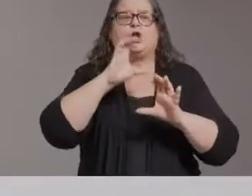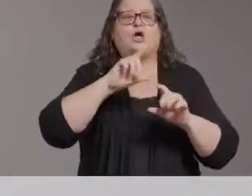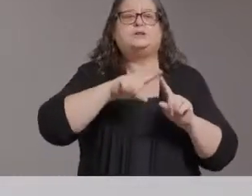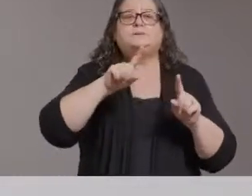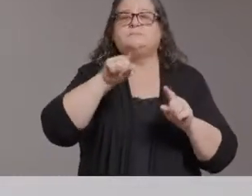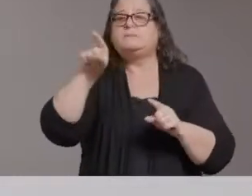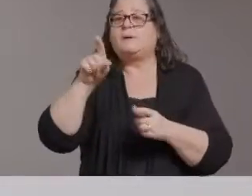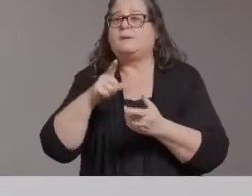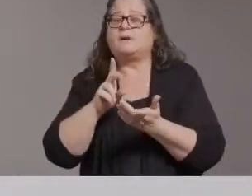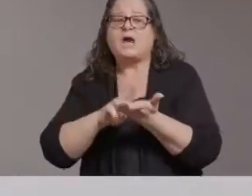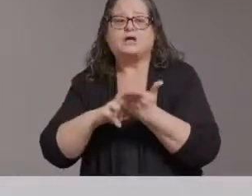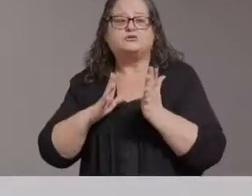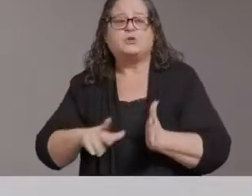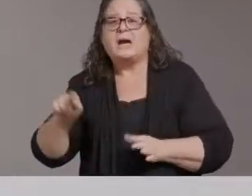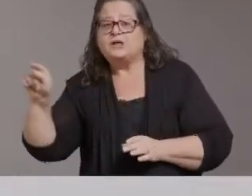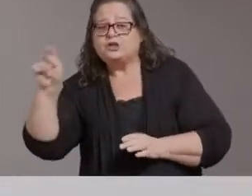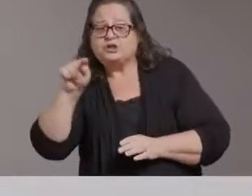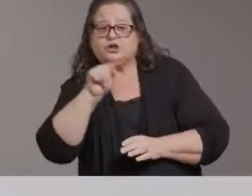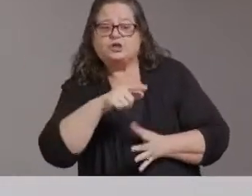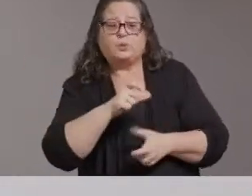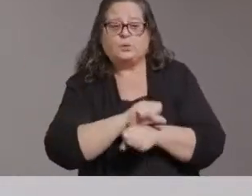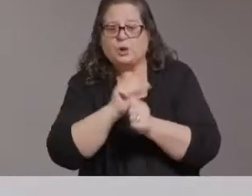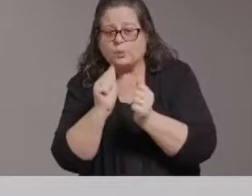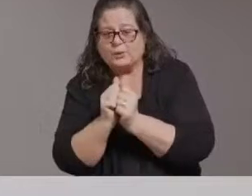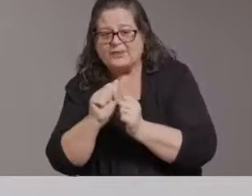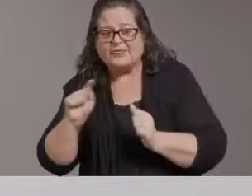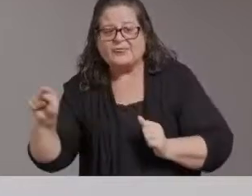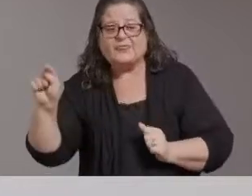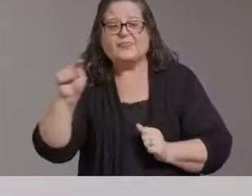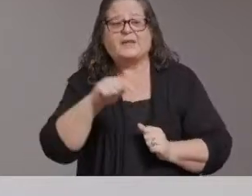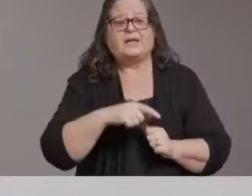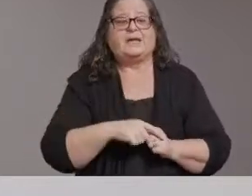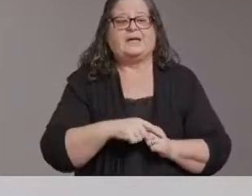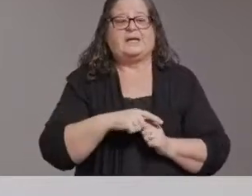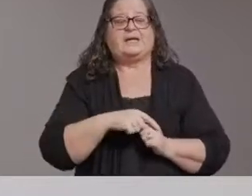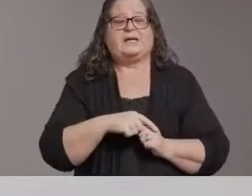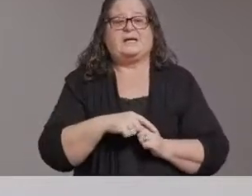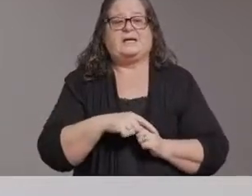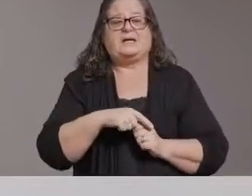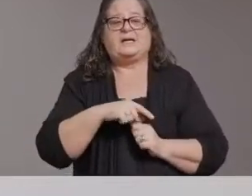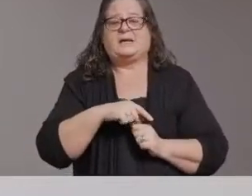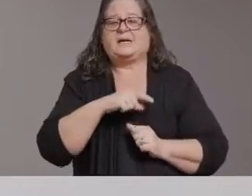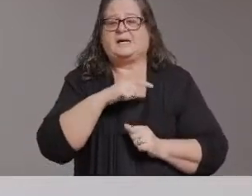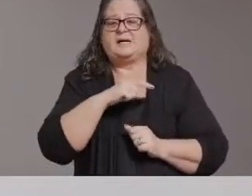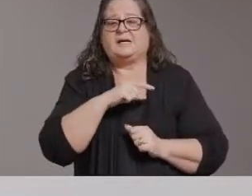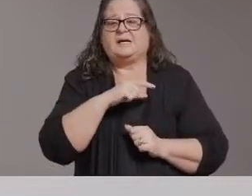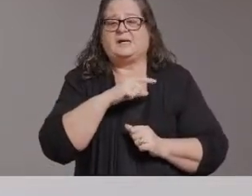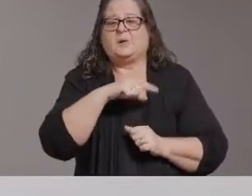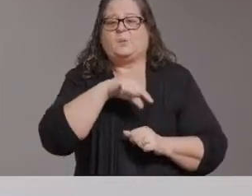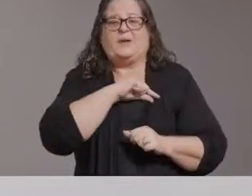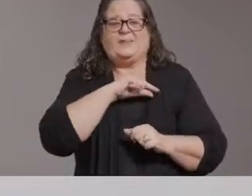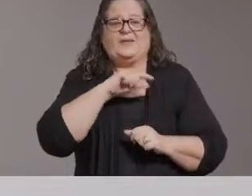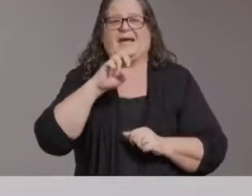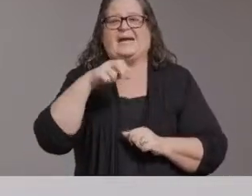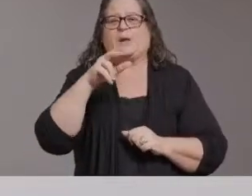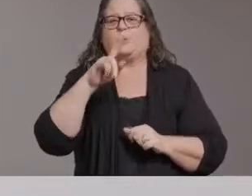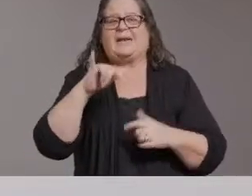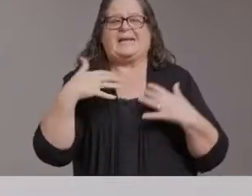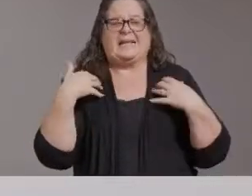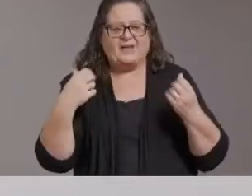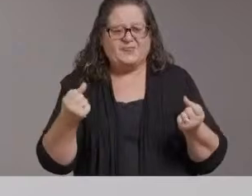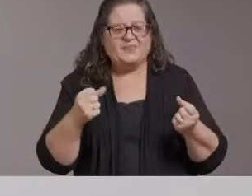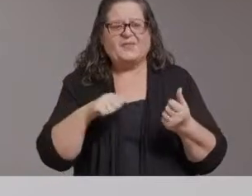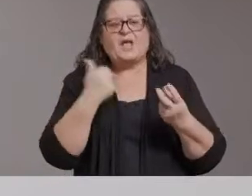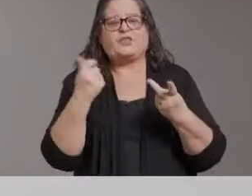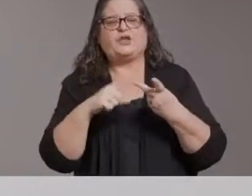with. Equality Health has come to the table, Arizona has come to the table, and we're partnering with them to do as much as we can